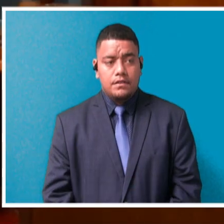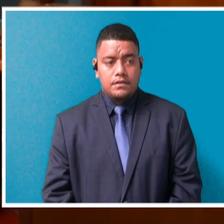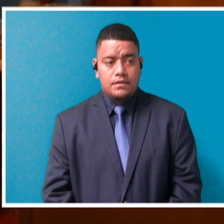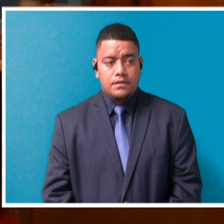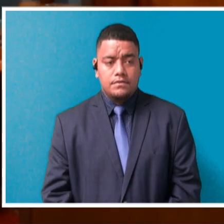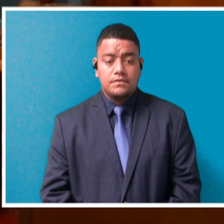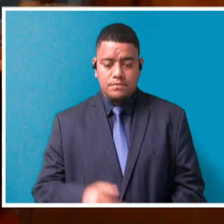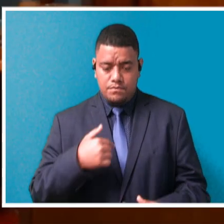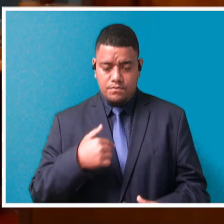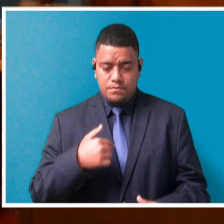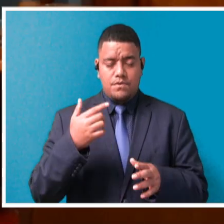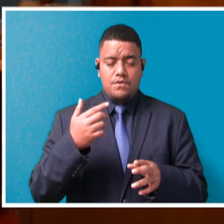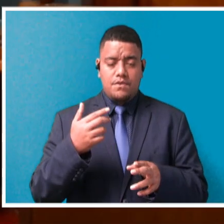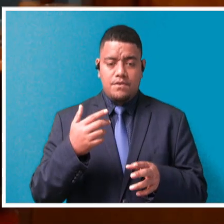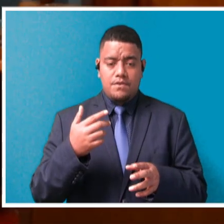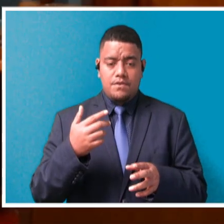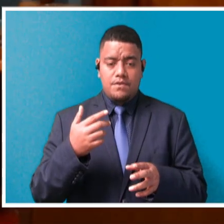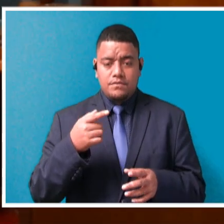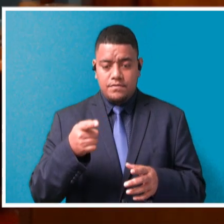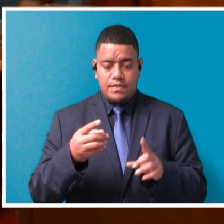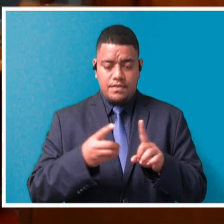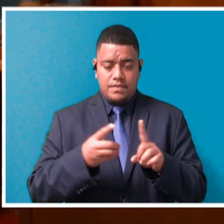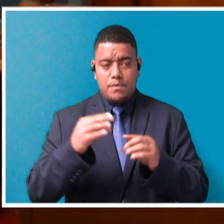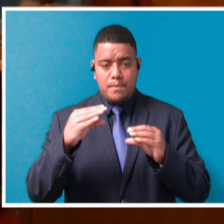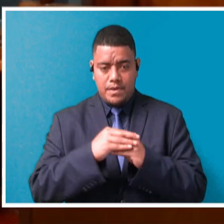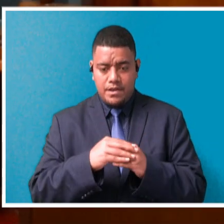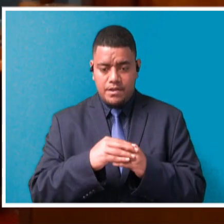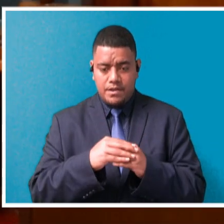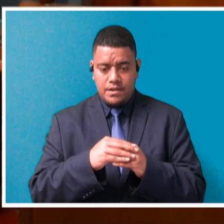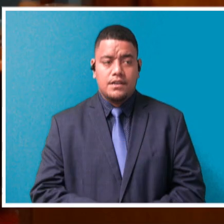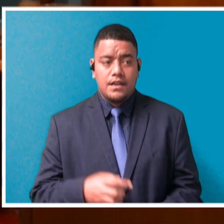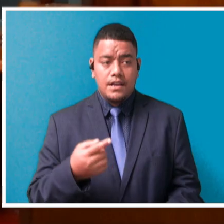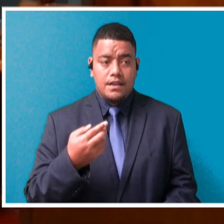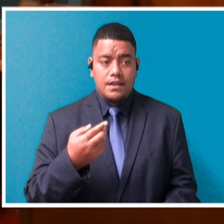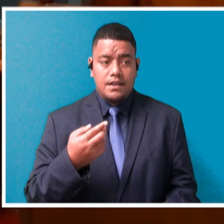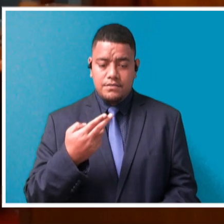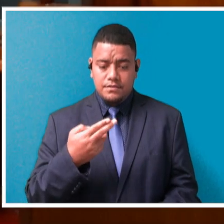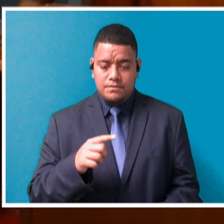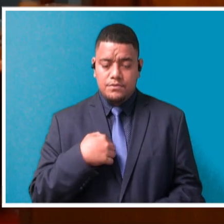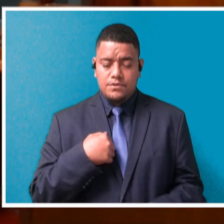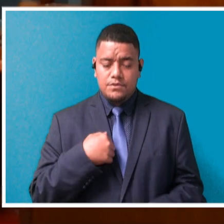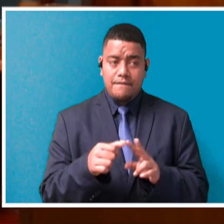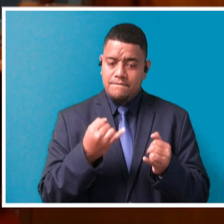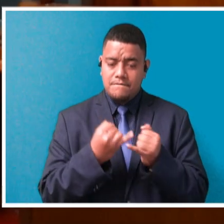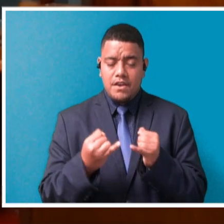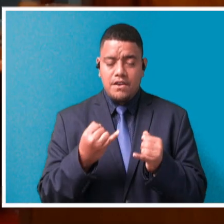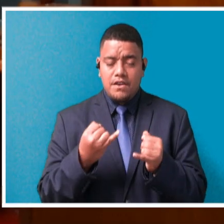customer of the Reserve Bank, of the Development Bank, and they're very,